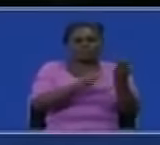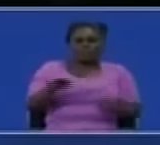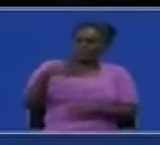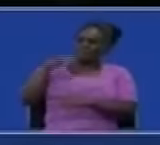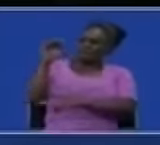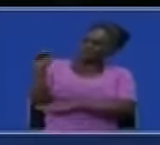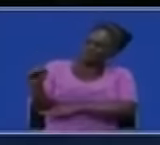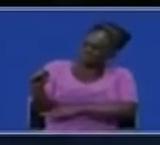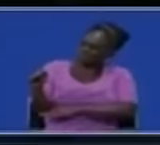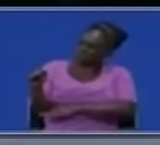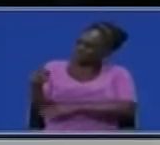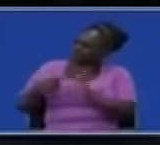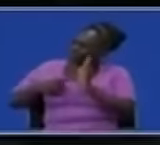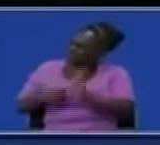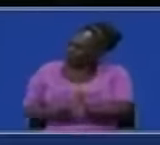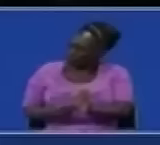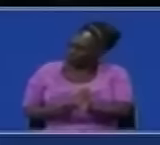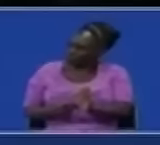asked them to produce